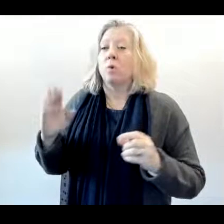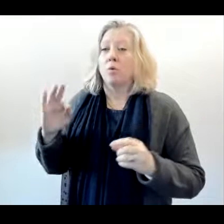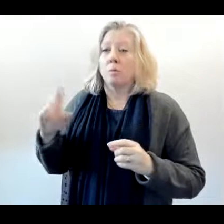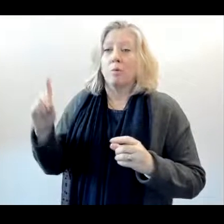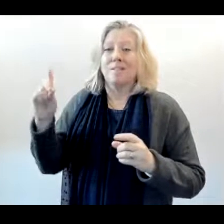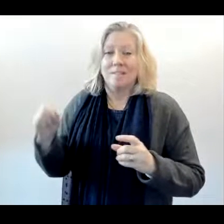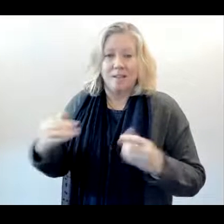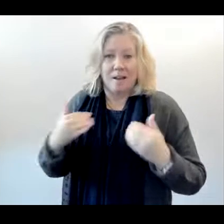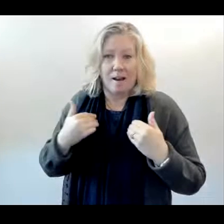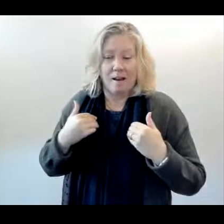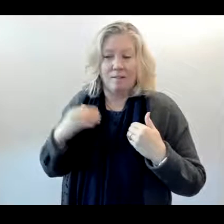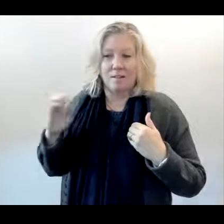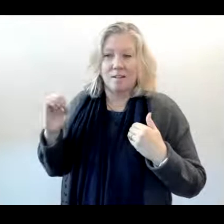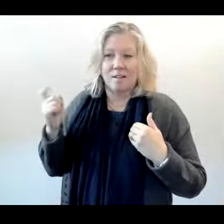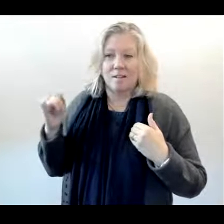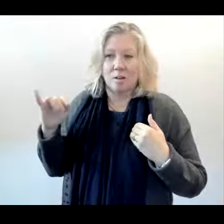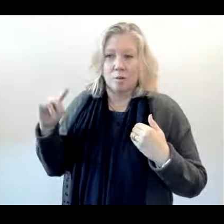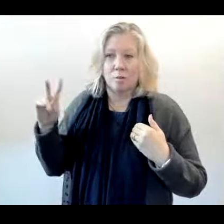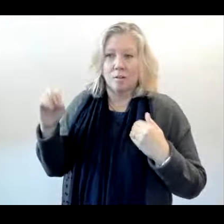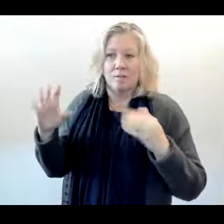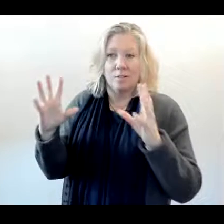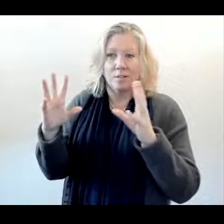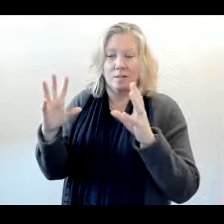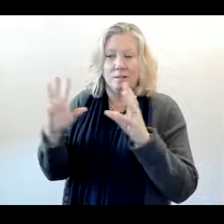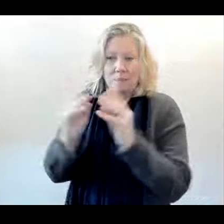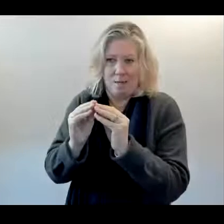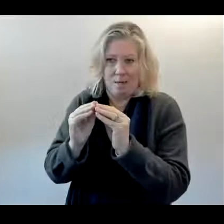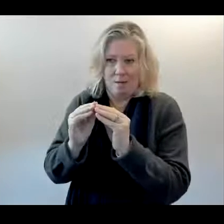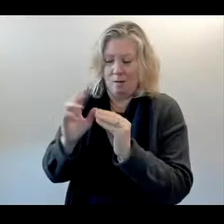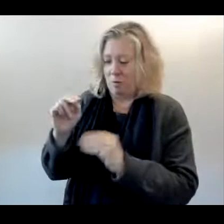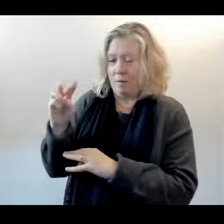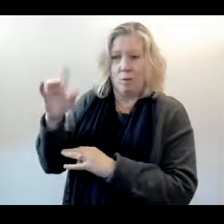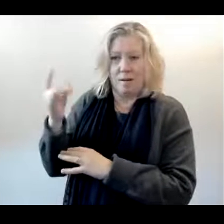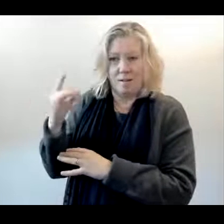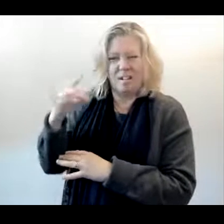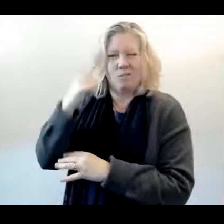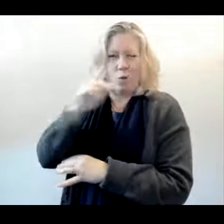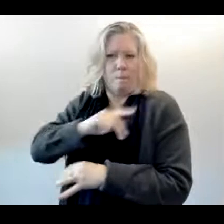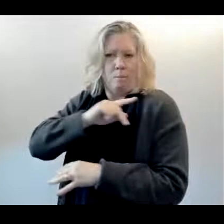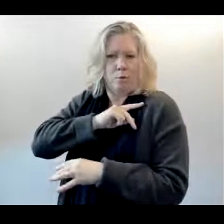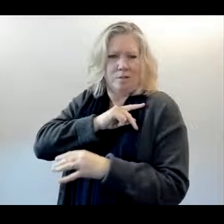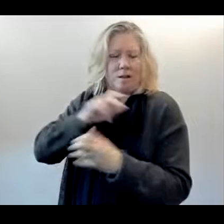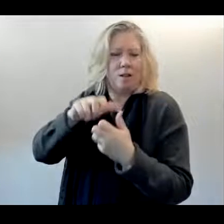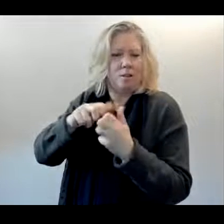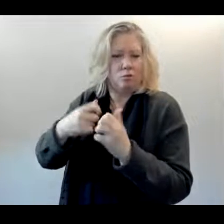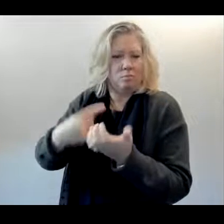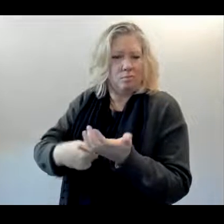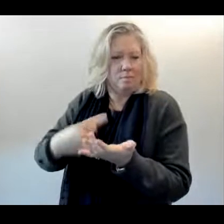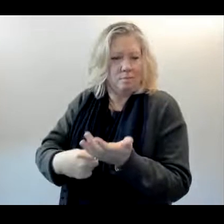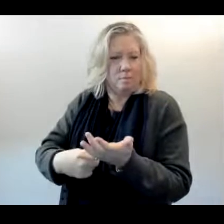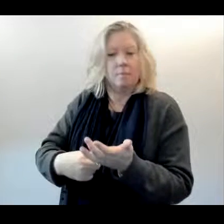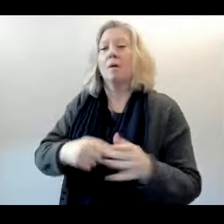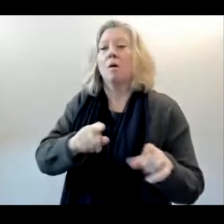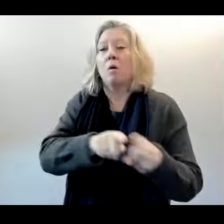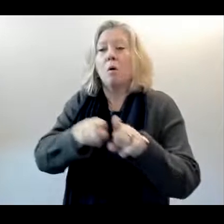session to discuss personnel matters on November 18th. And then we also had an executive session